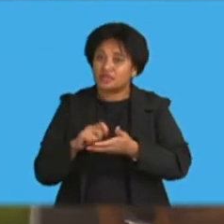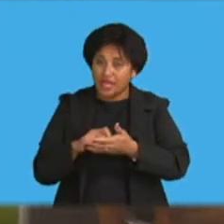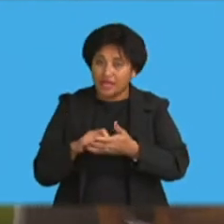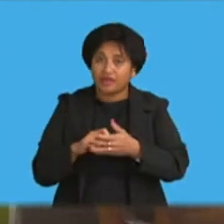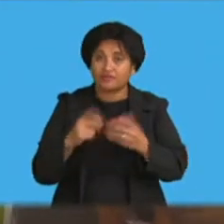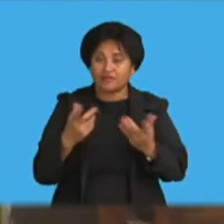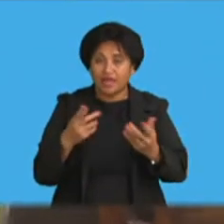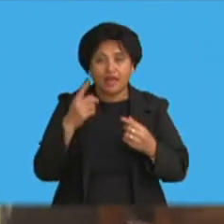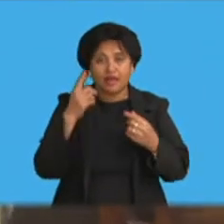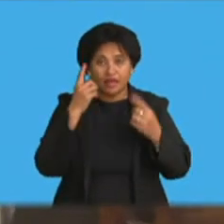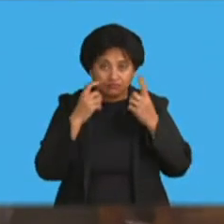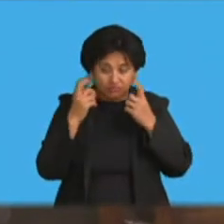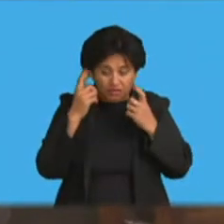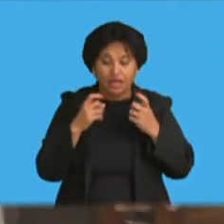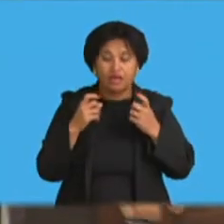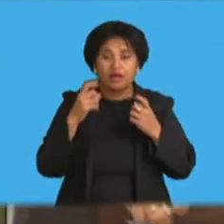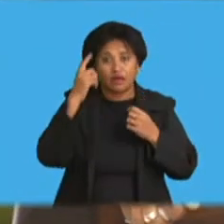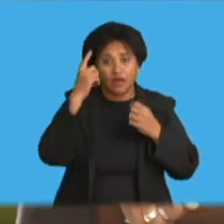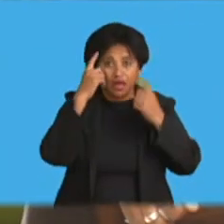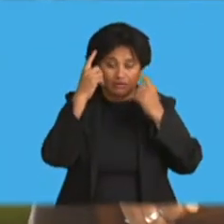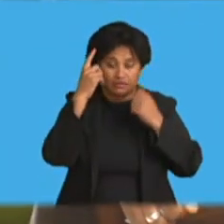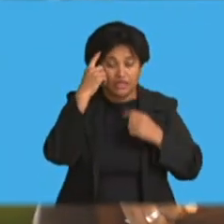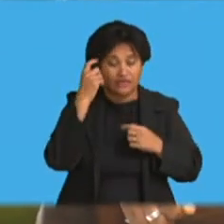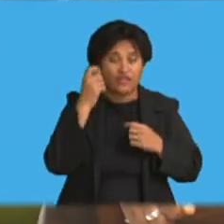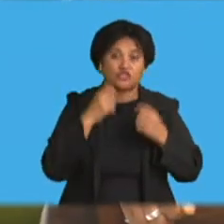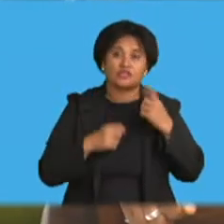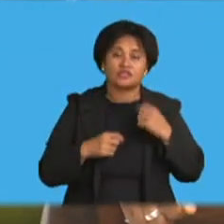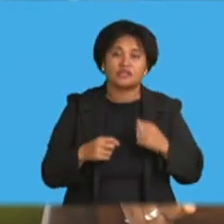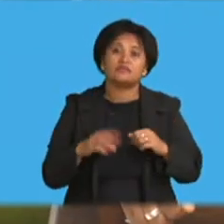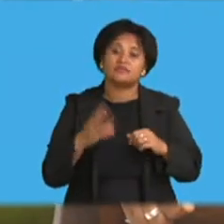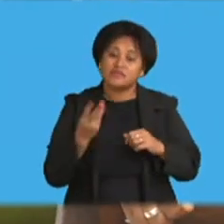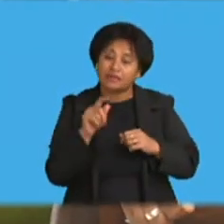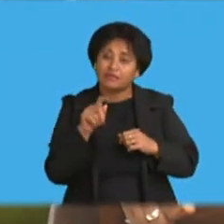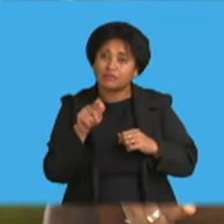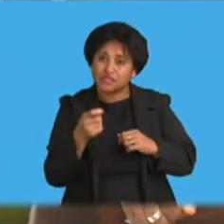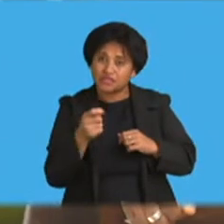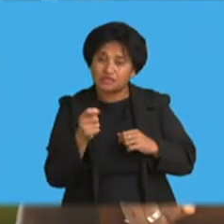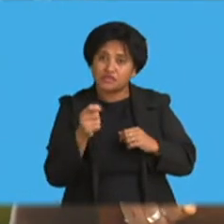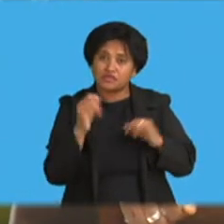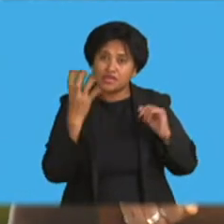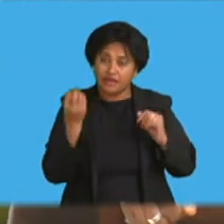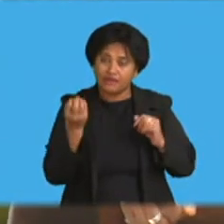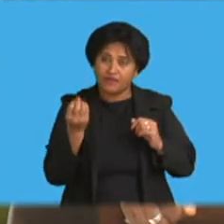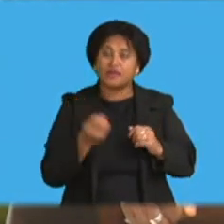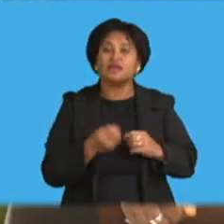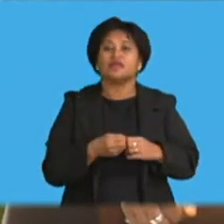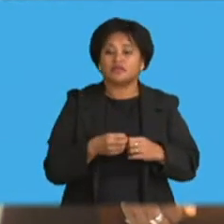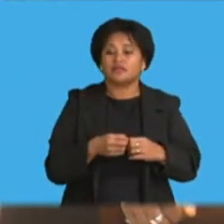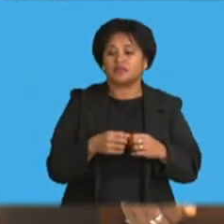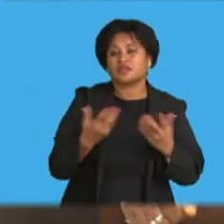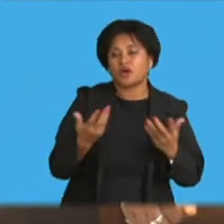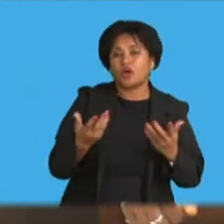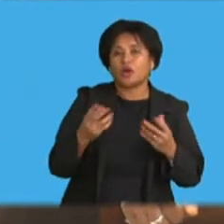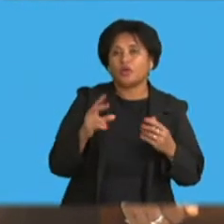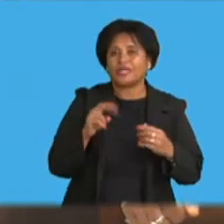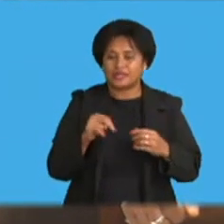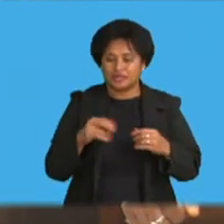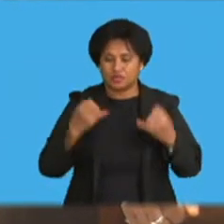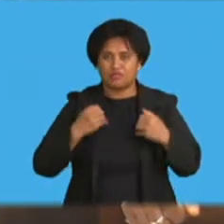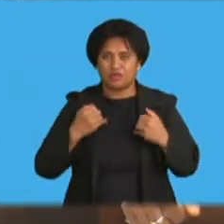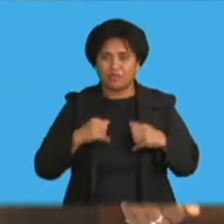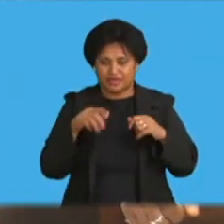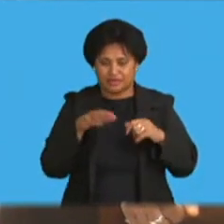other implementation toolkits. There are also some key issues identified for us to consider implementing within our national